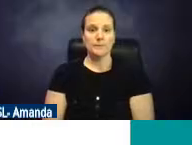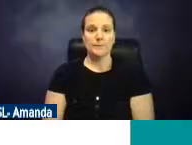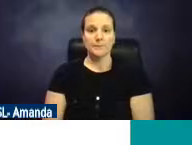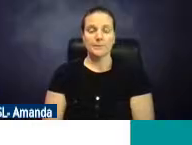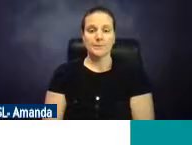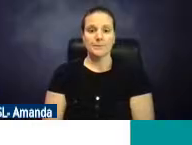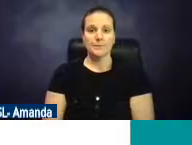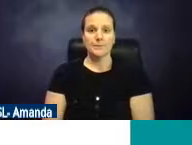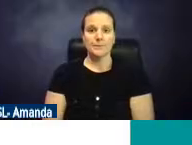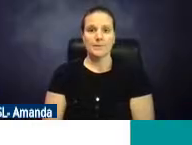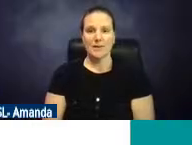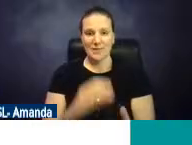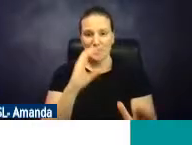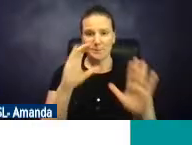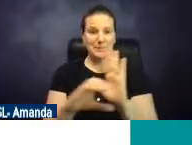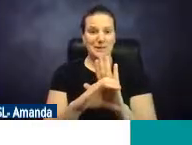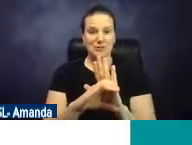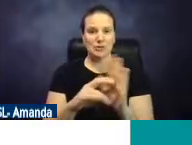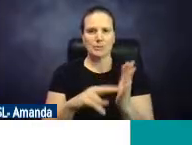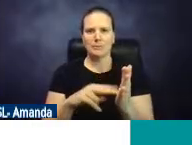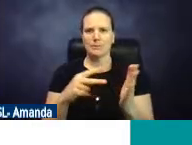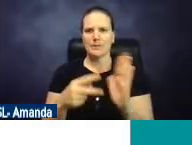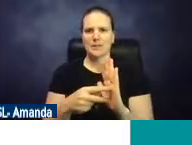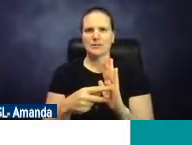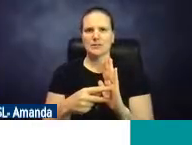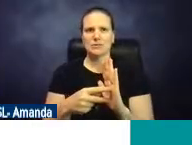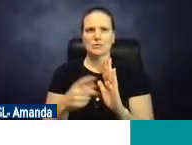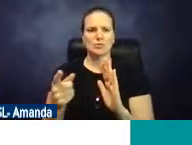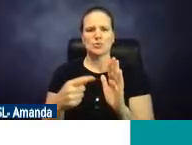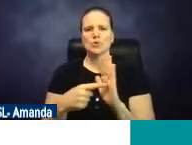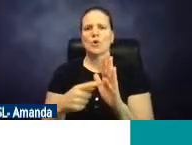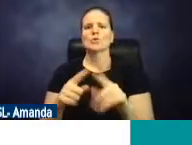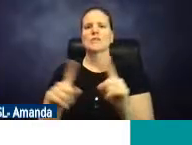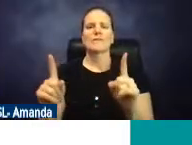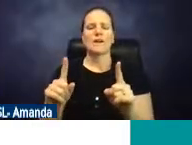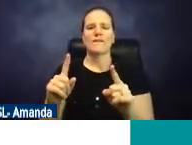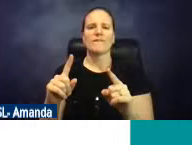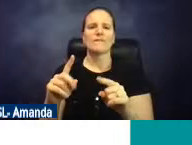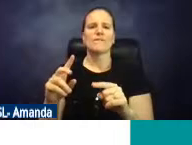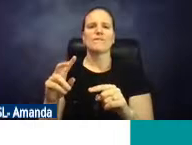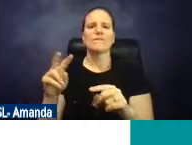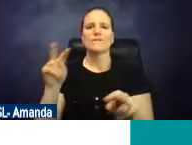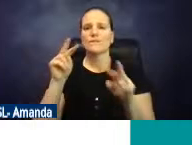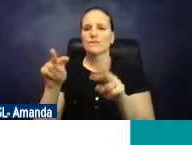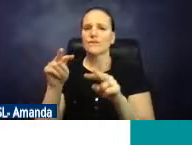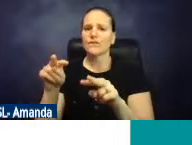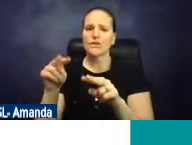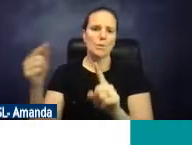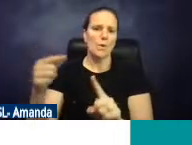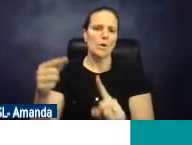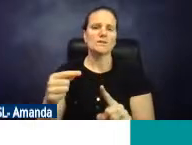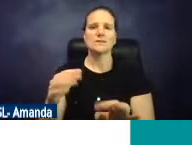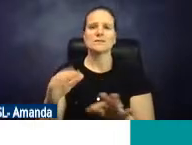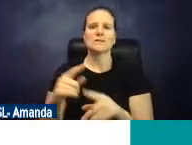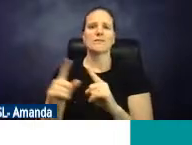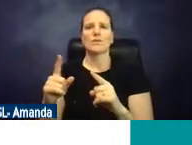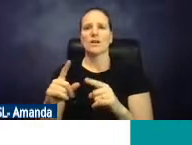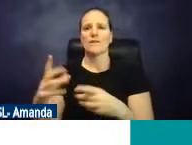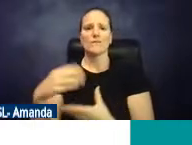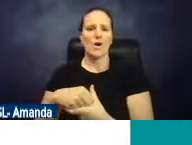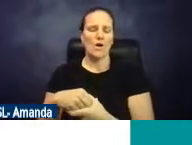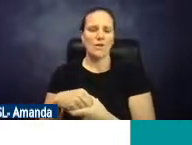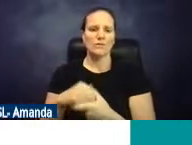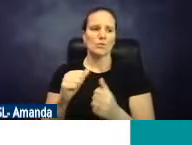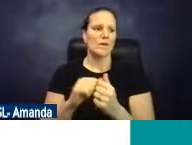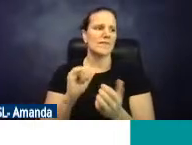The graphic here is really meant to depict that there's different viewpoints. There's different speeds of the users within the program